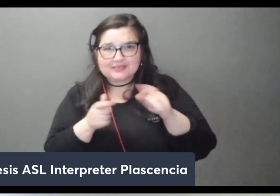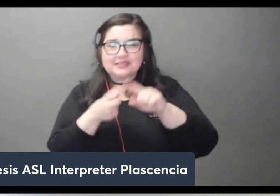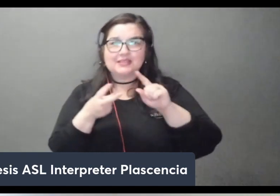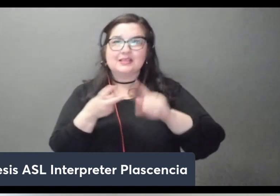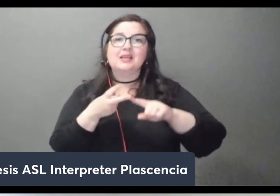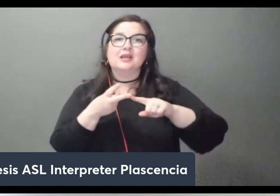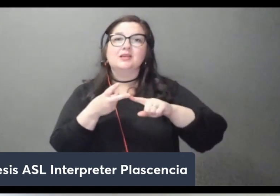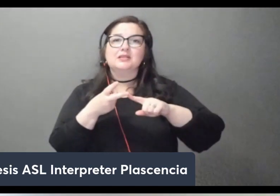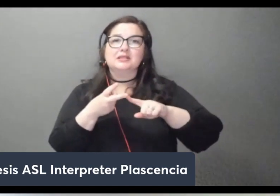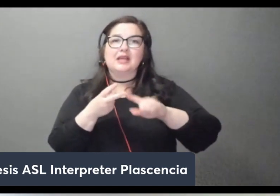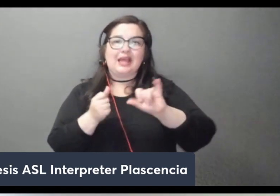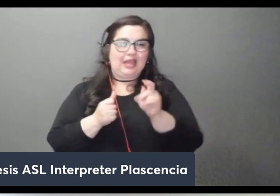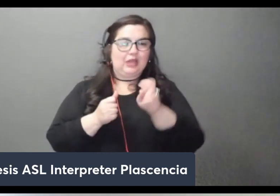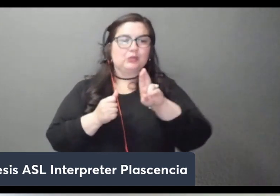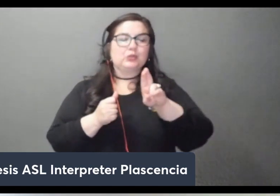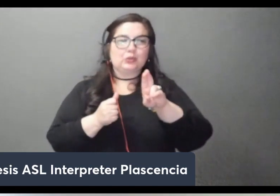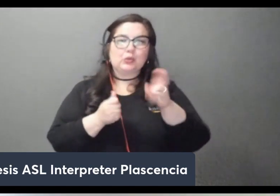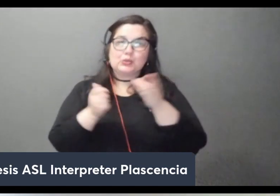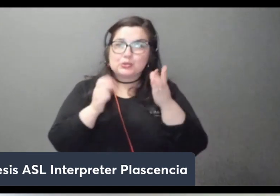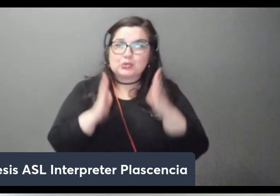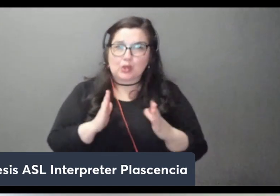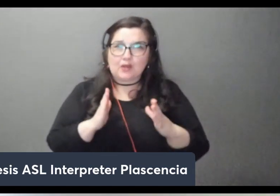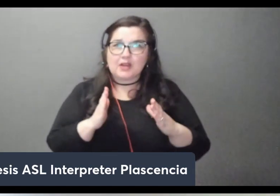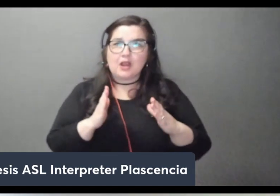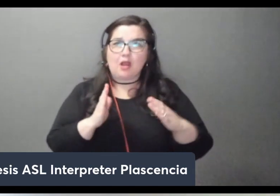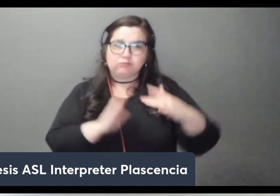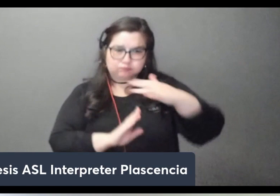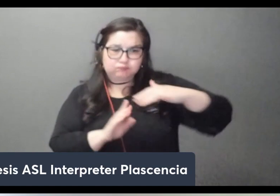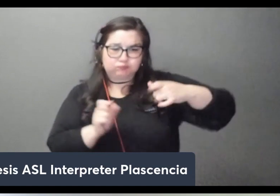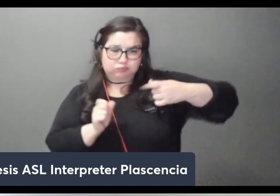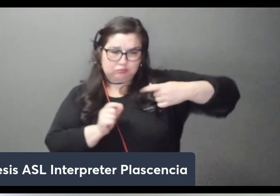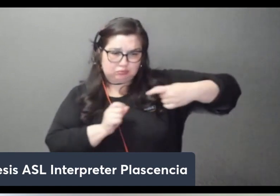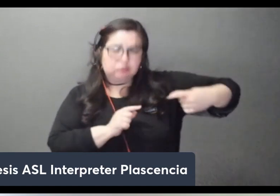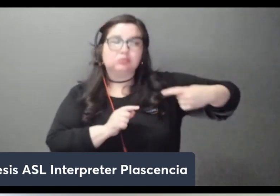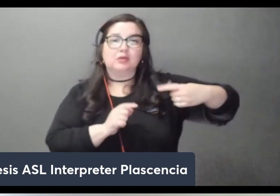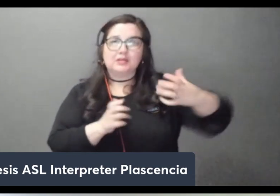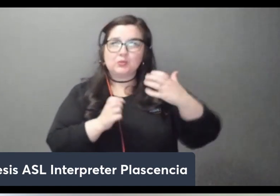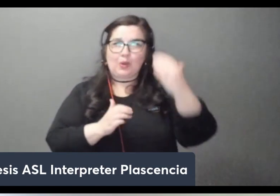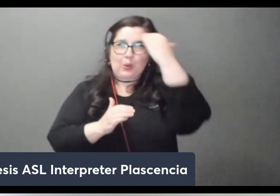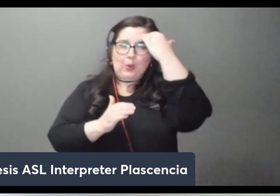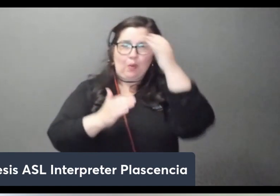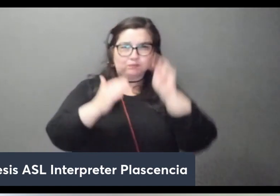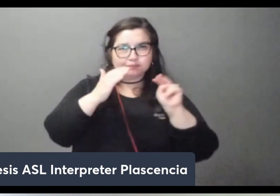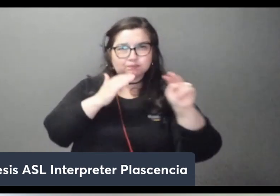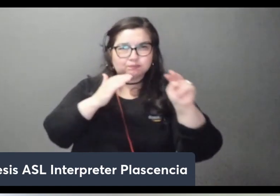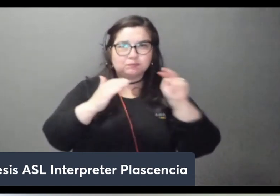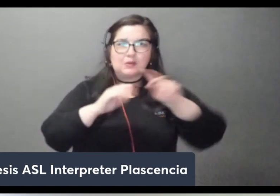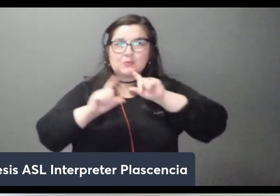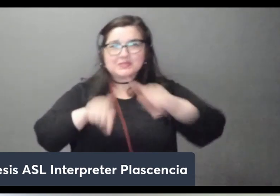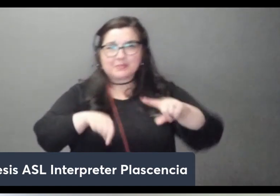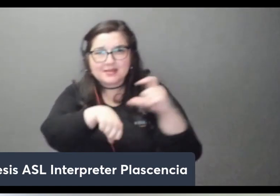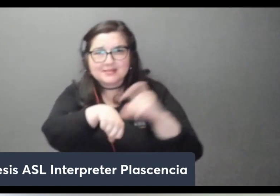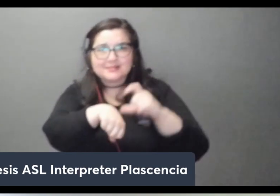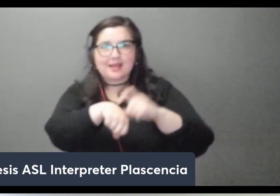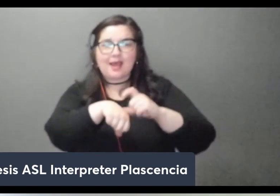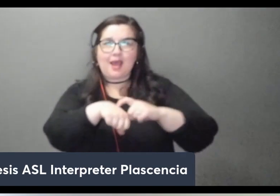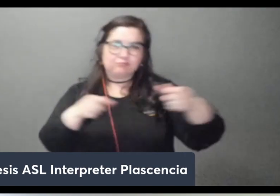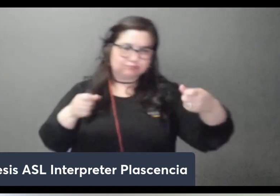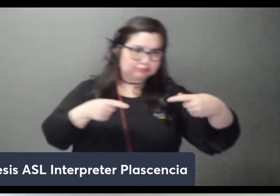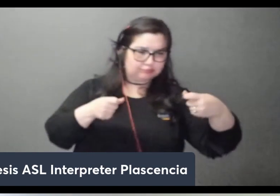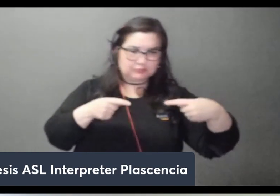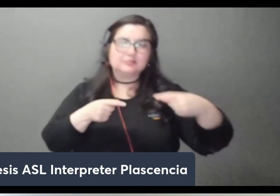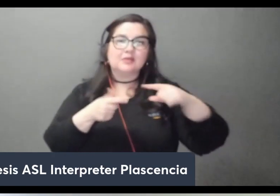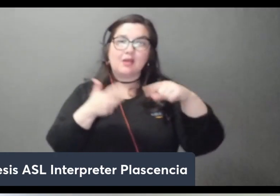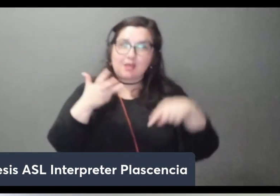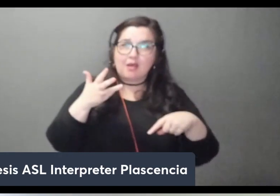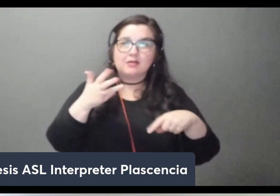communication, and then a high degree of predictability regarding latency and transaction response times. So that is important. And then apart